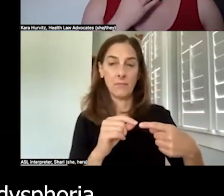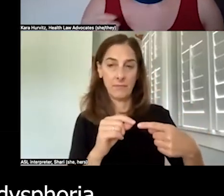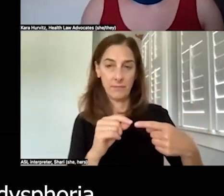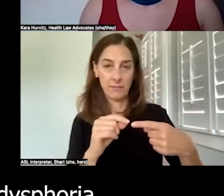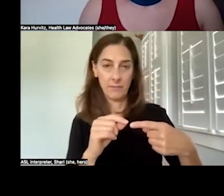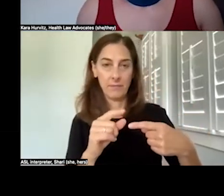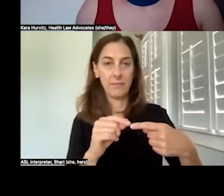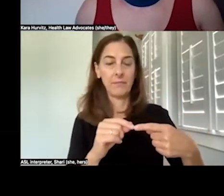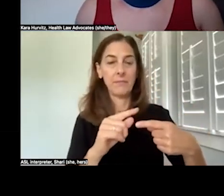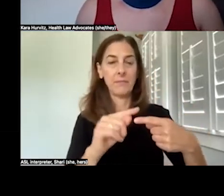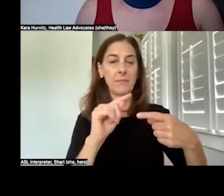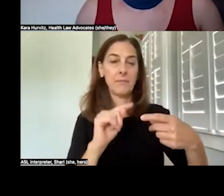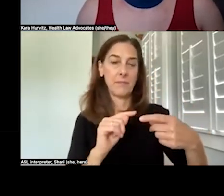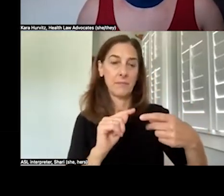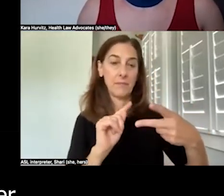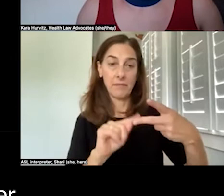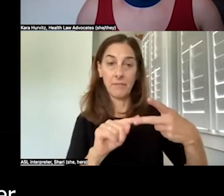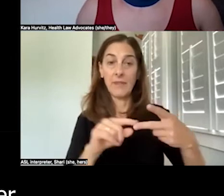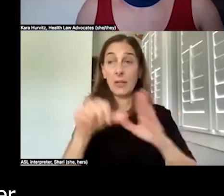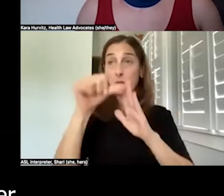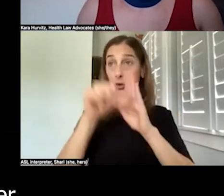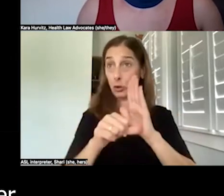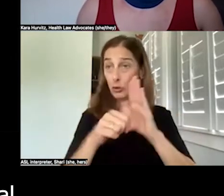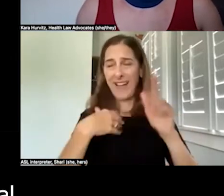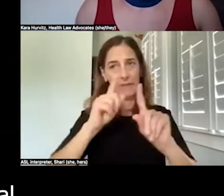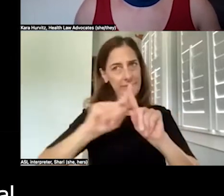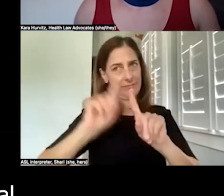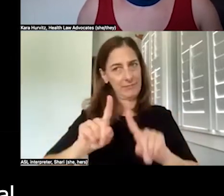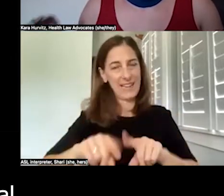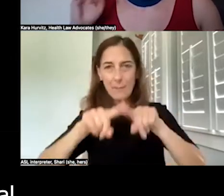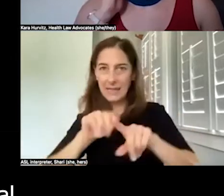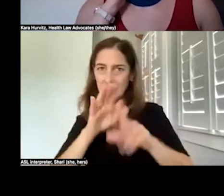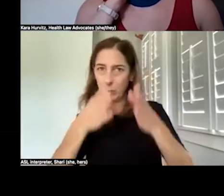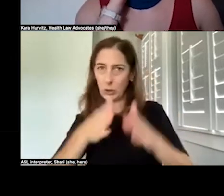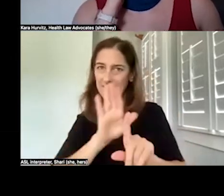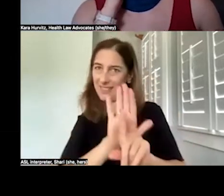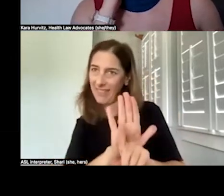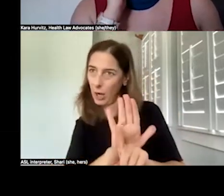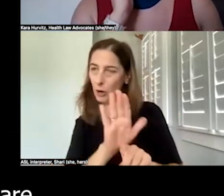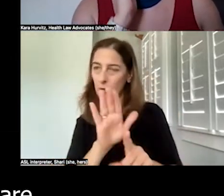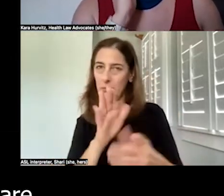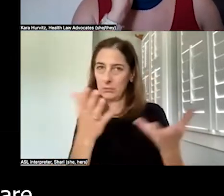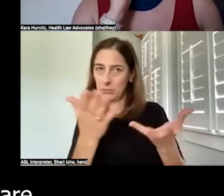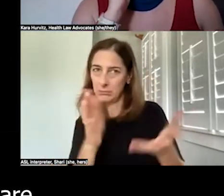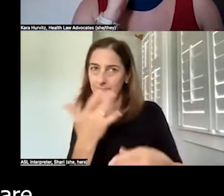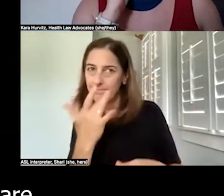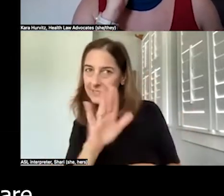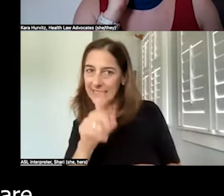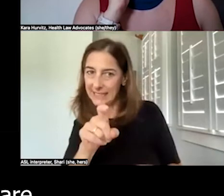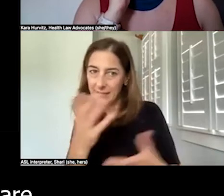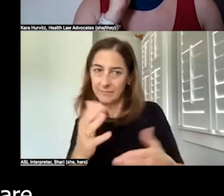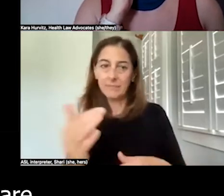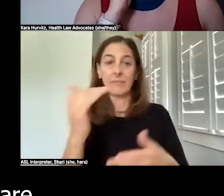gender dysphoria. Hair removal, and as I mentioned earlier, that can be pre-surgical or it can be its own form of gender